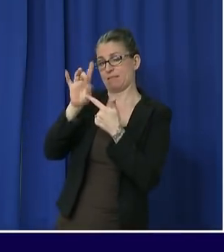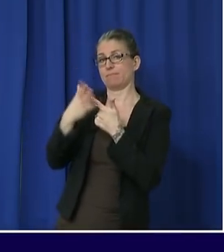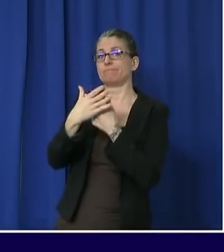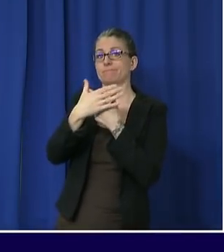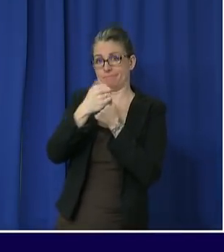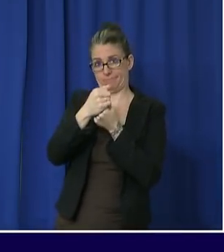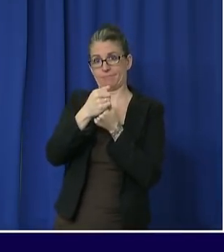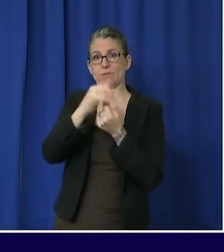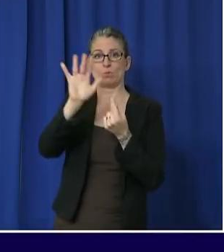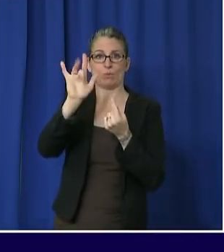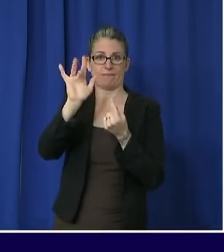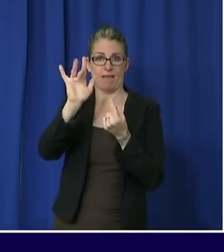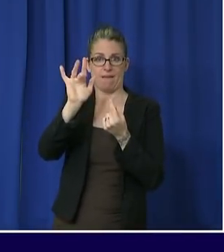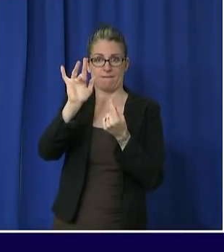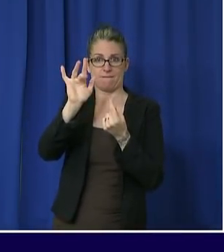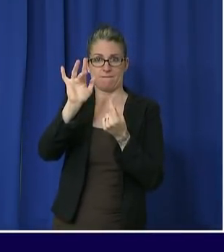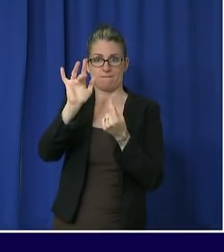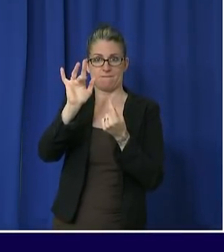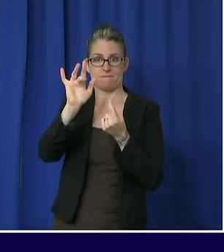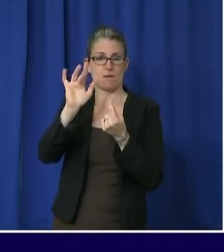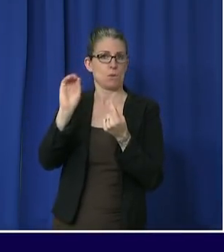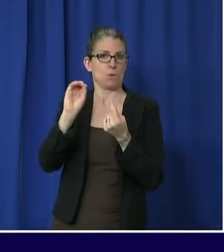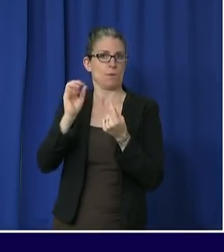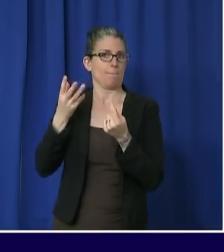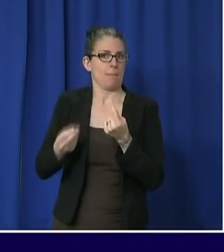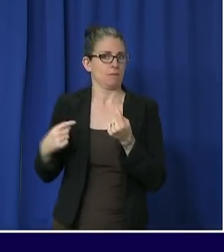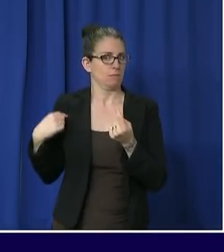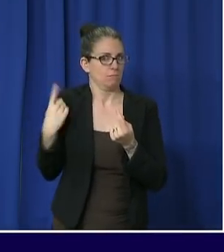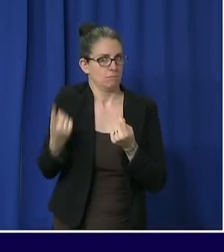25 cases. No individuals there have passed away.